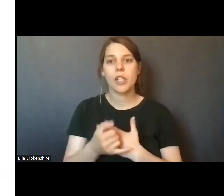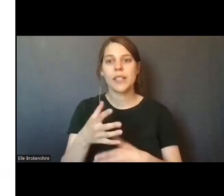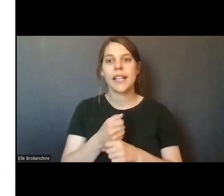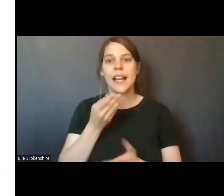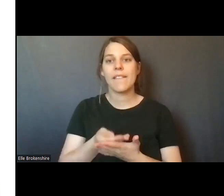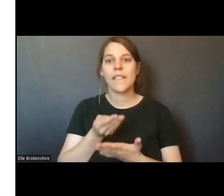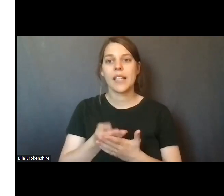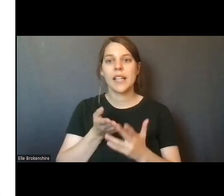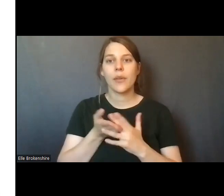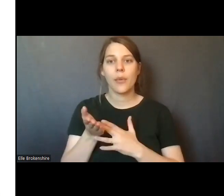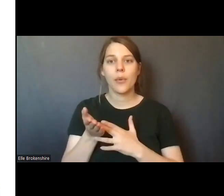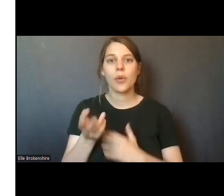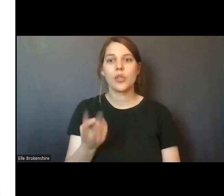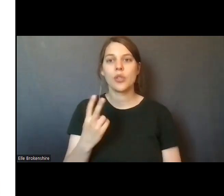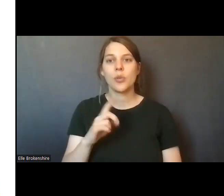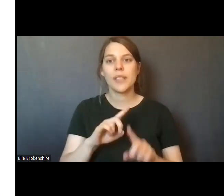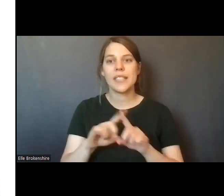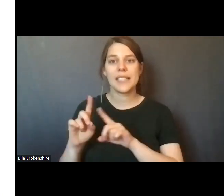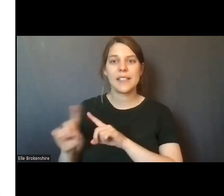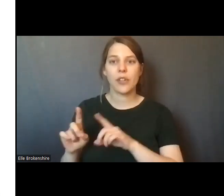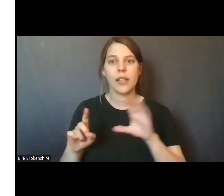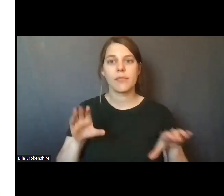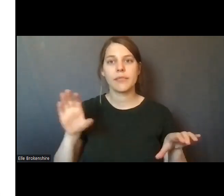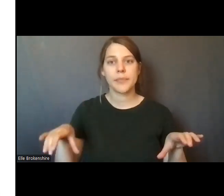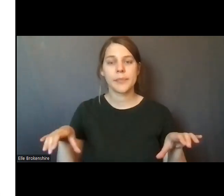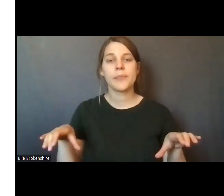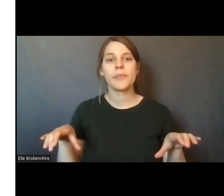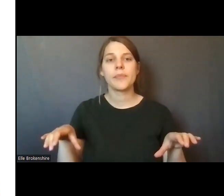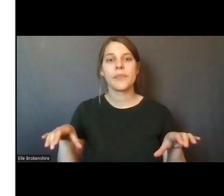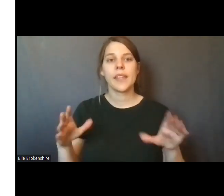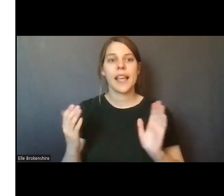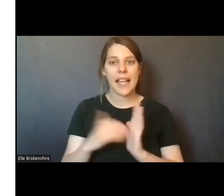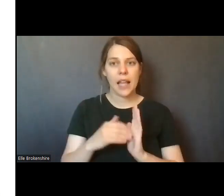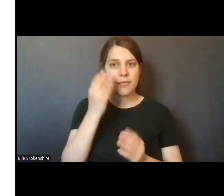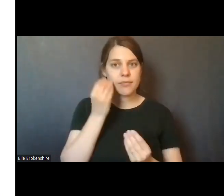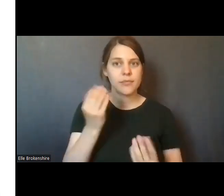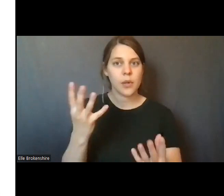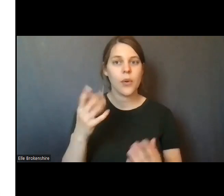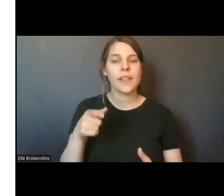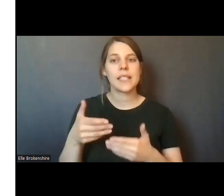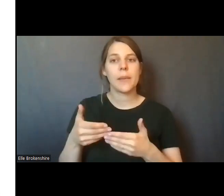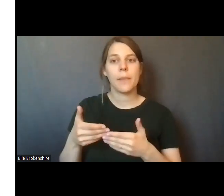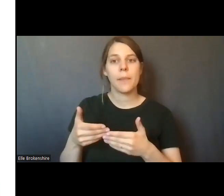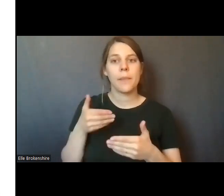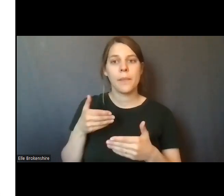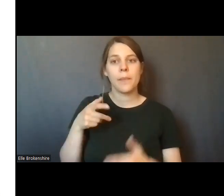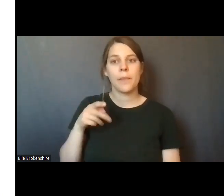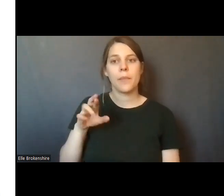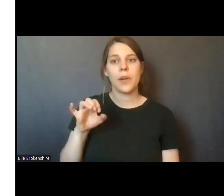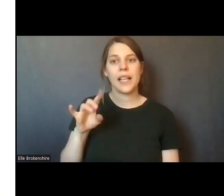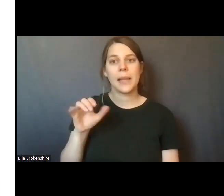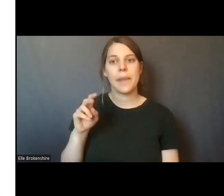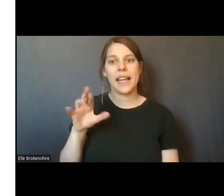through 2 different allocations. Again, this is and I have to preface, a preliminary funding plan utilizing